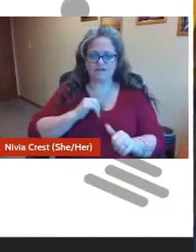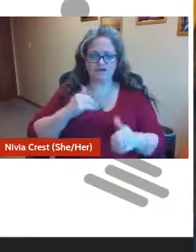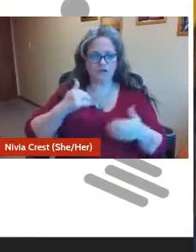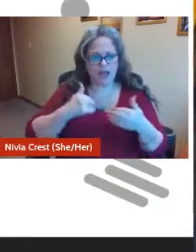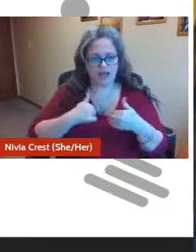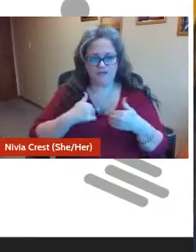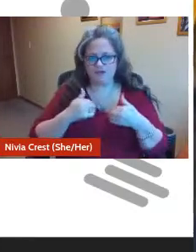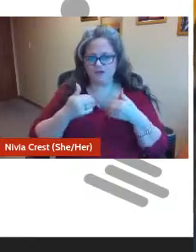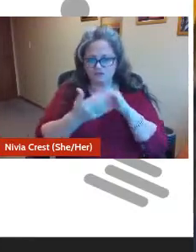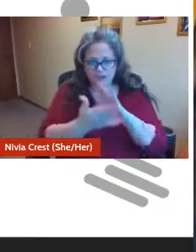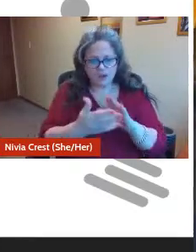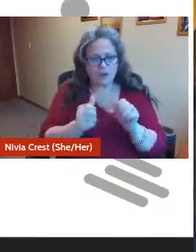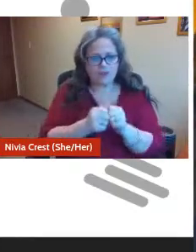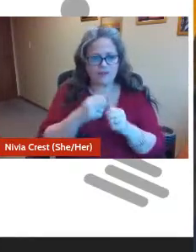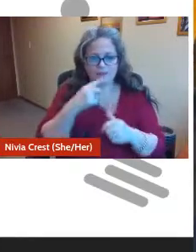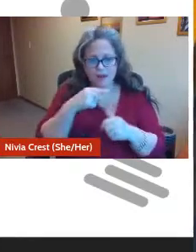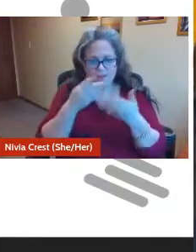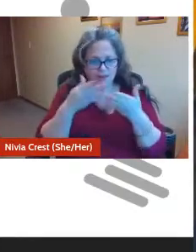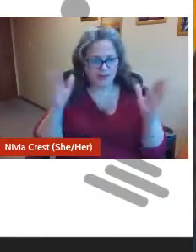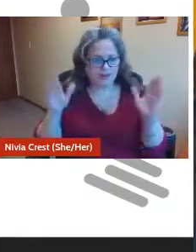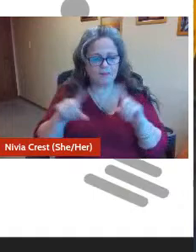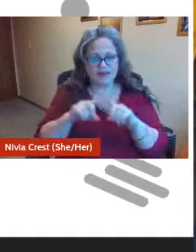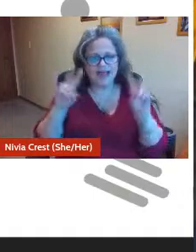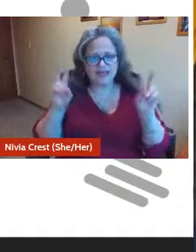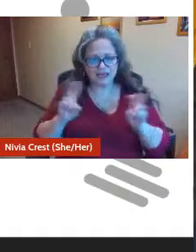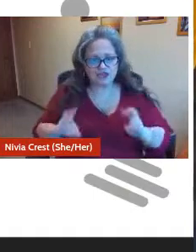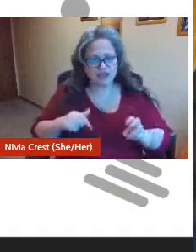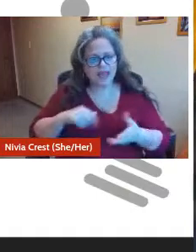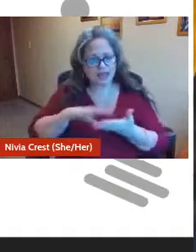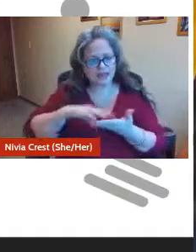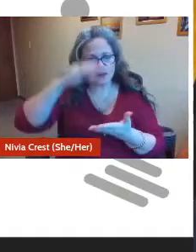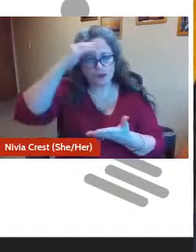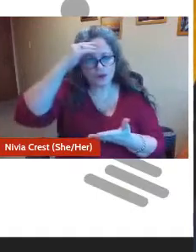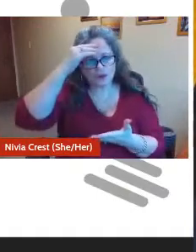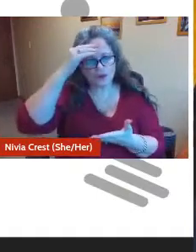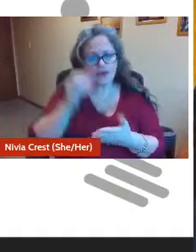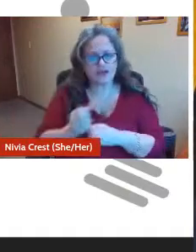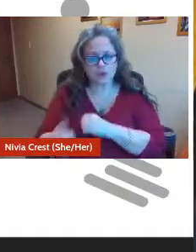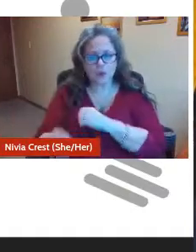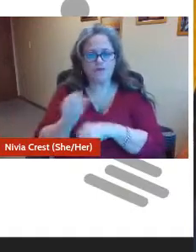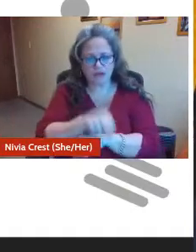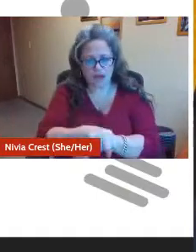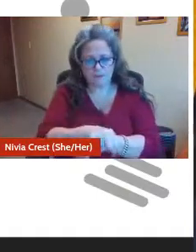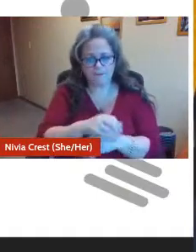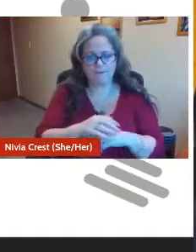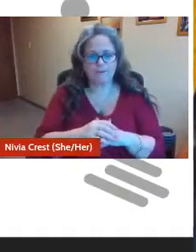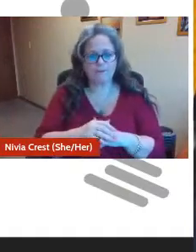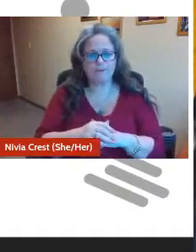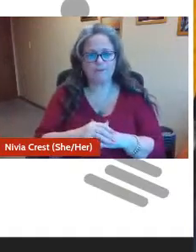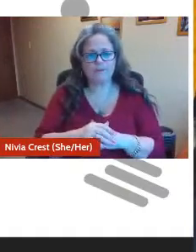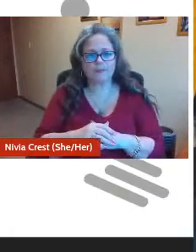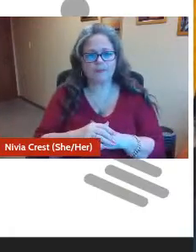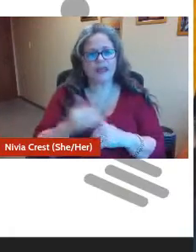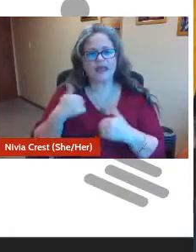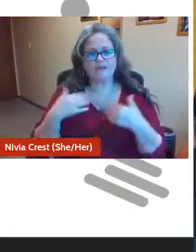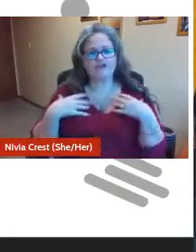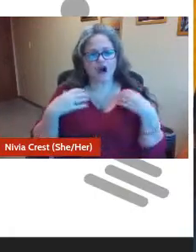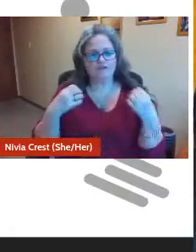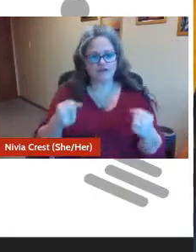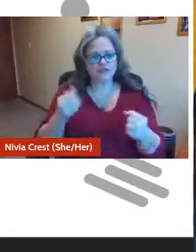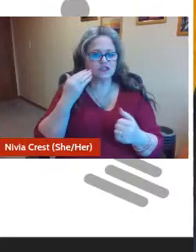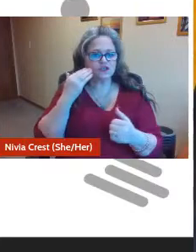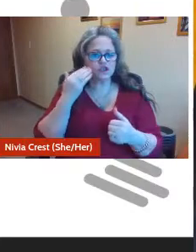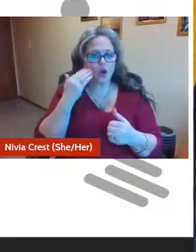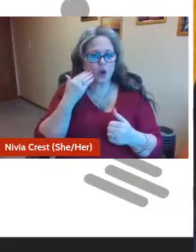with the public. But I had to, there was issues that I had to learn to overcome and have confidence knowing